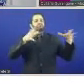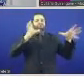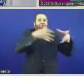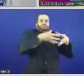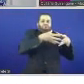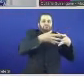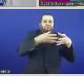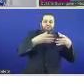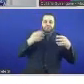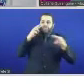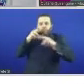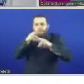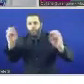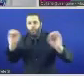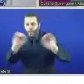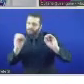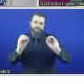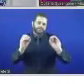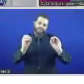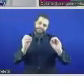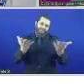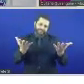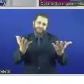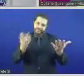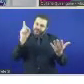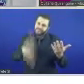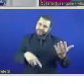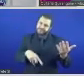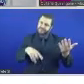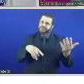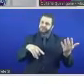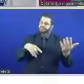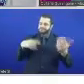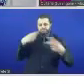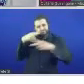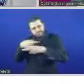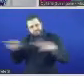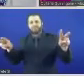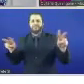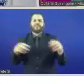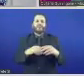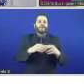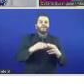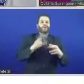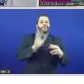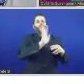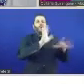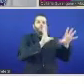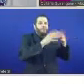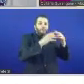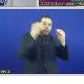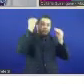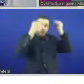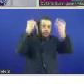approach. So please, for donors and government, stop bringing us pre-agreed and pre-approved project results, theories